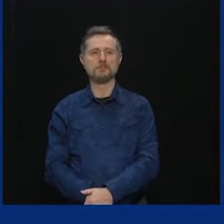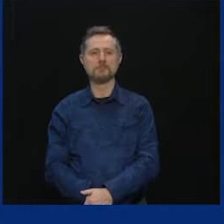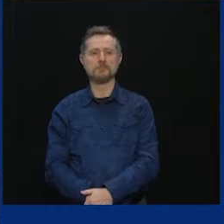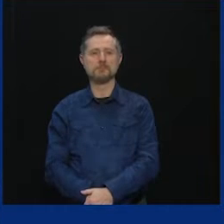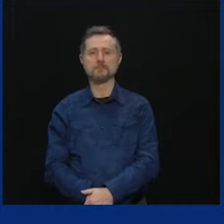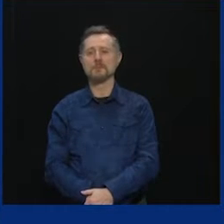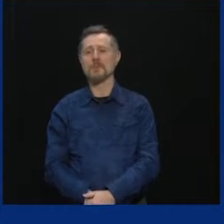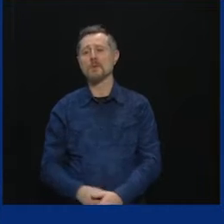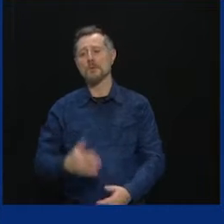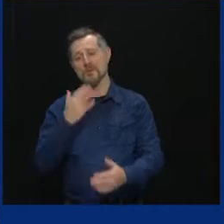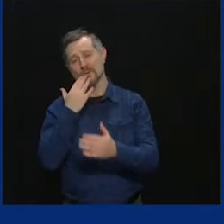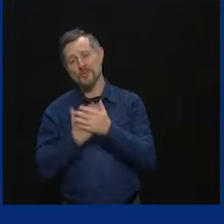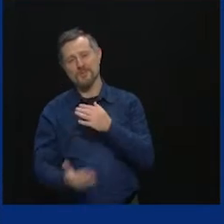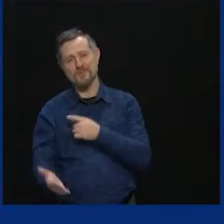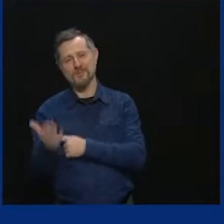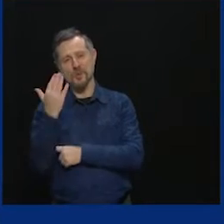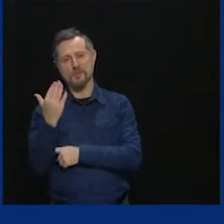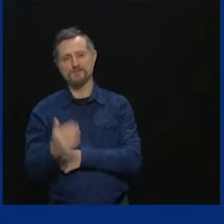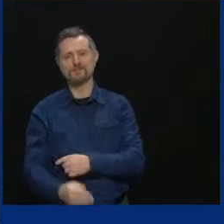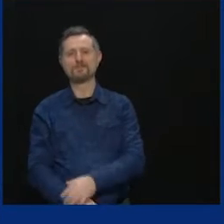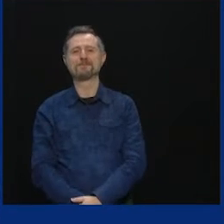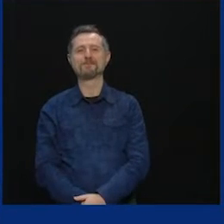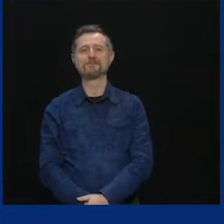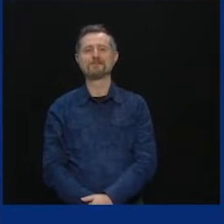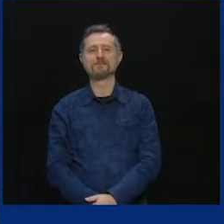Good morning, everyone.